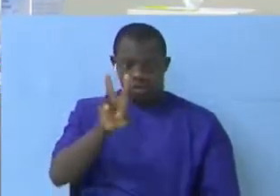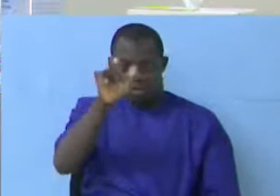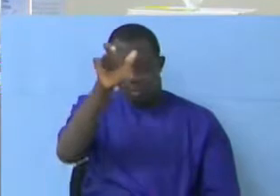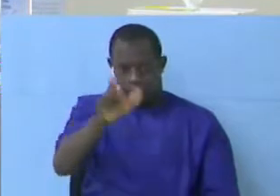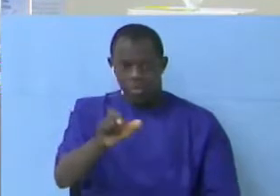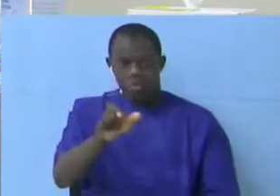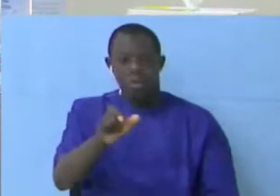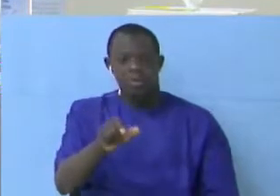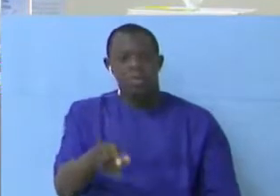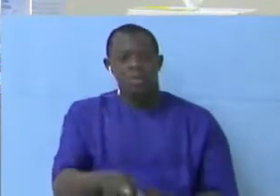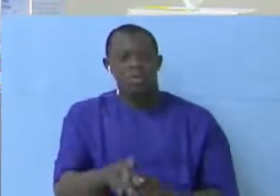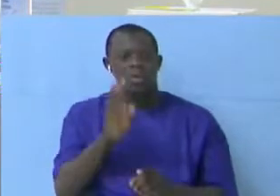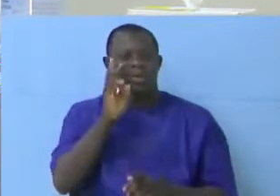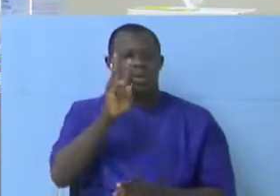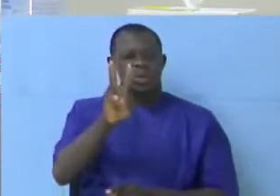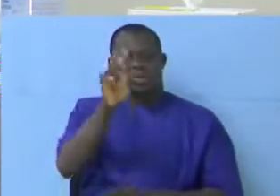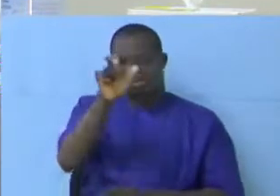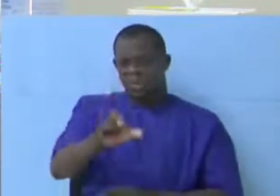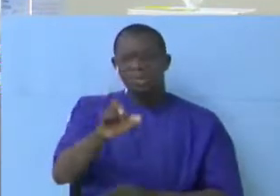he appeared like a kankura.